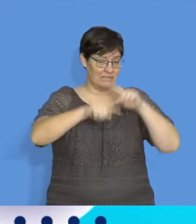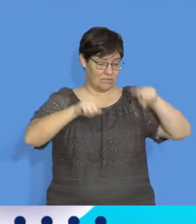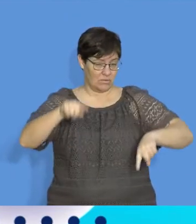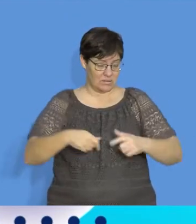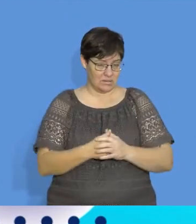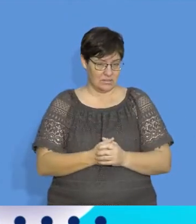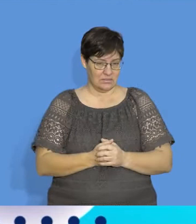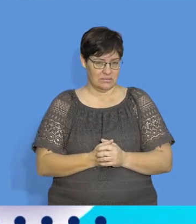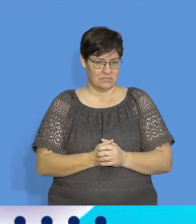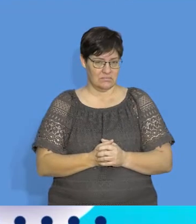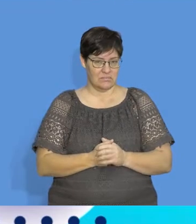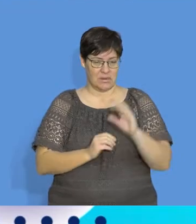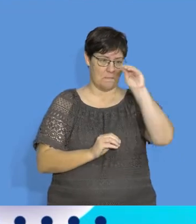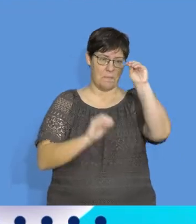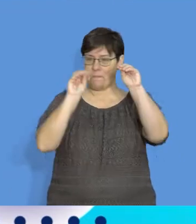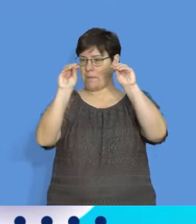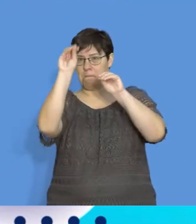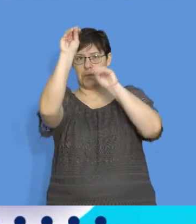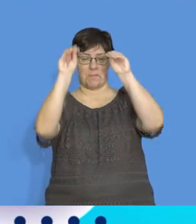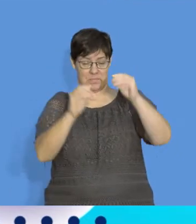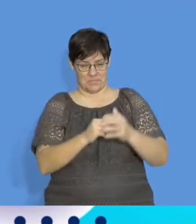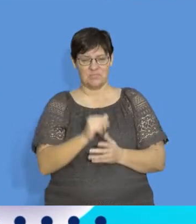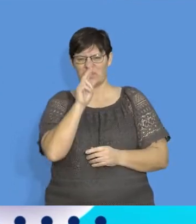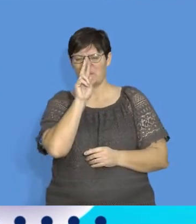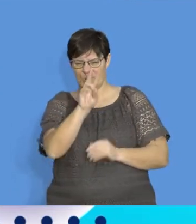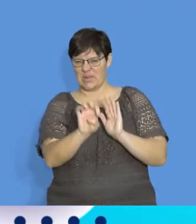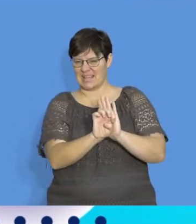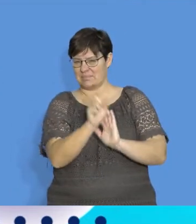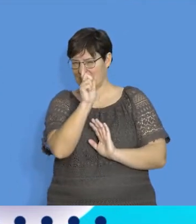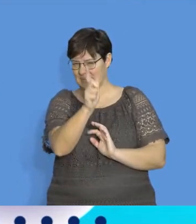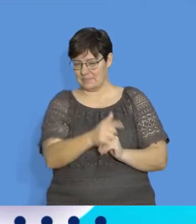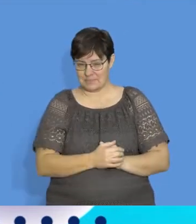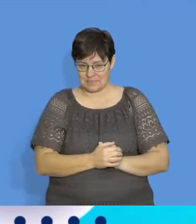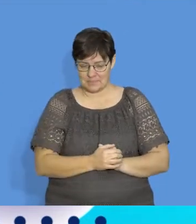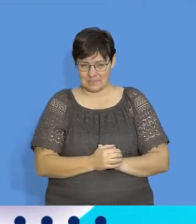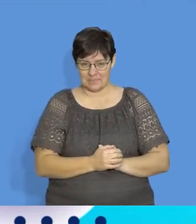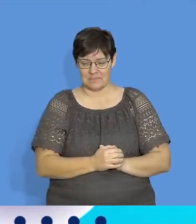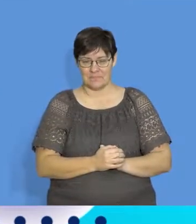variable, that is my scatter plot, okay? We'll look at an example at a later stage.